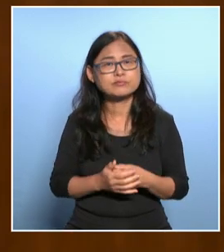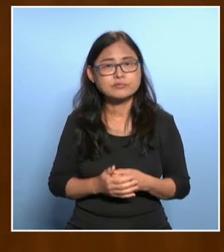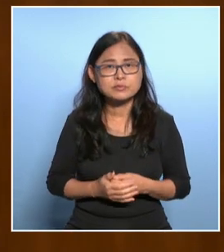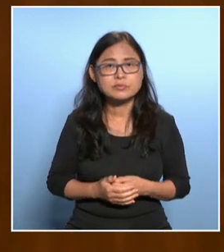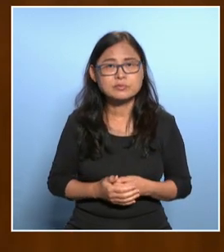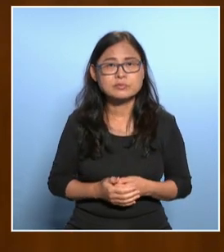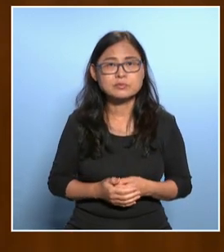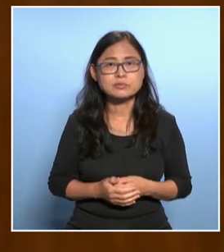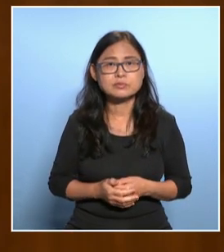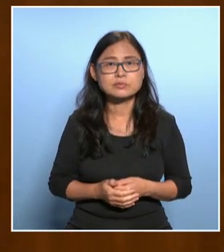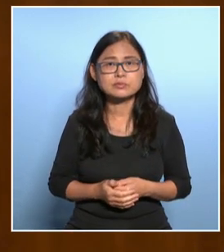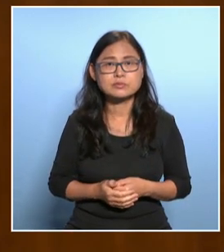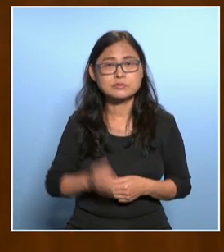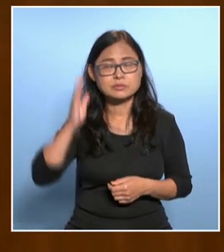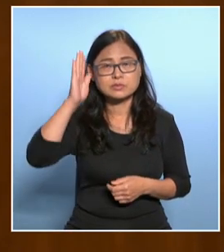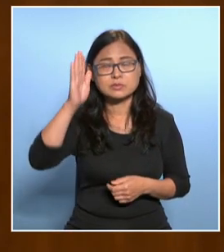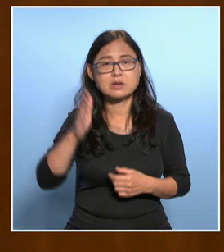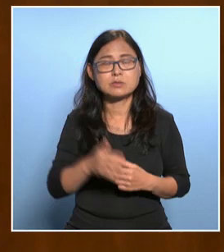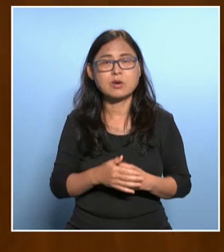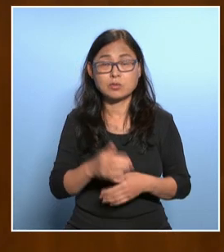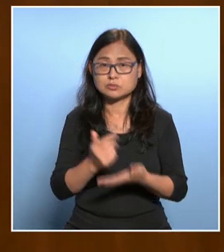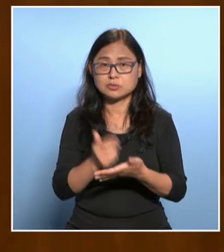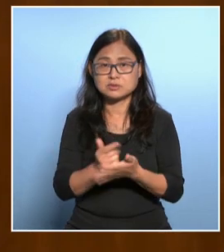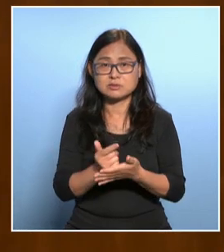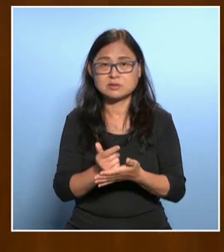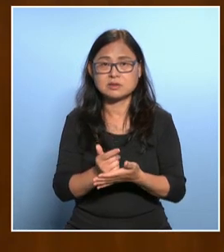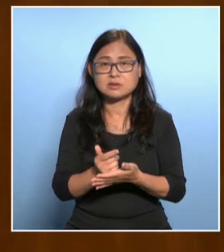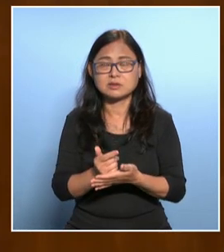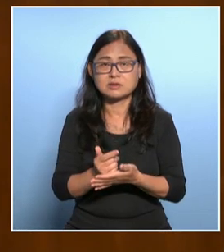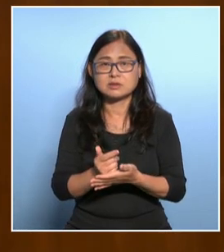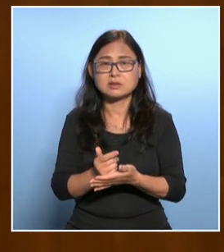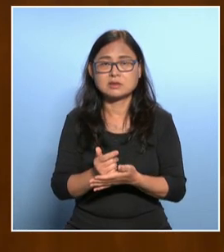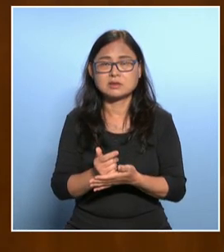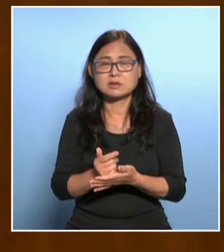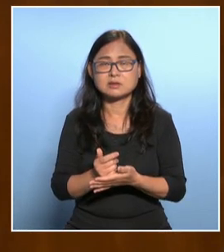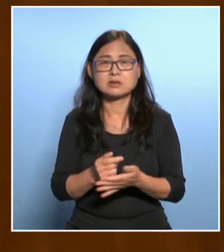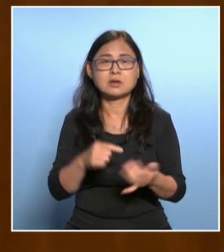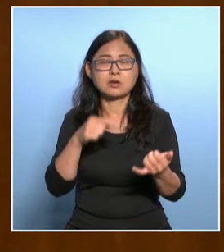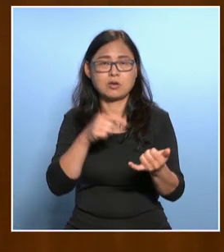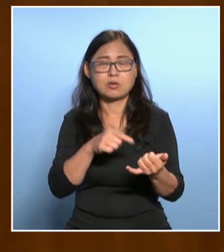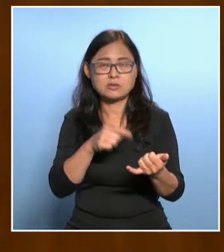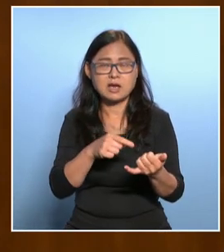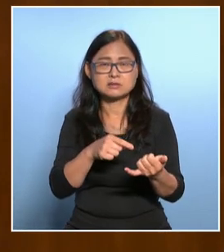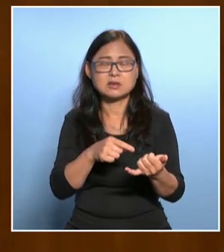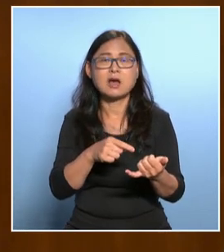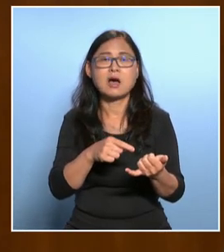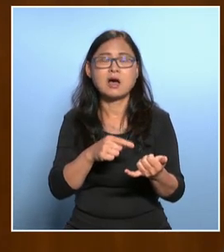I've heard from my personal experience, I've heard different views from my family members or even